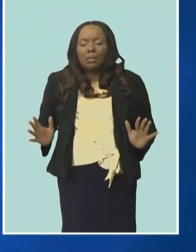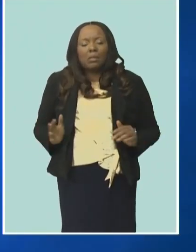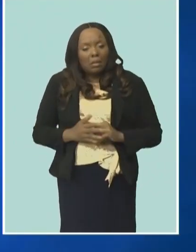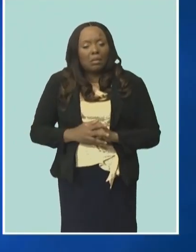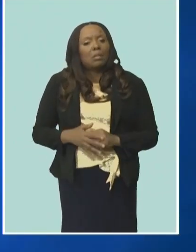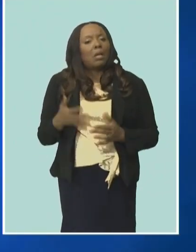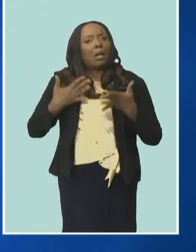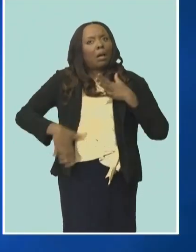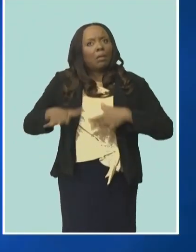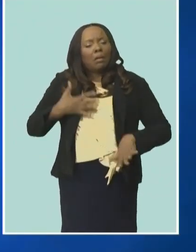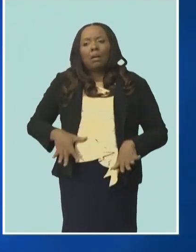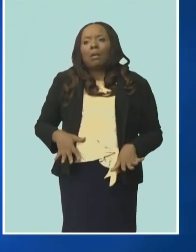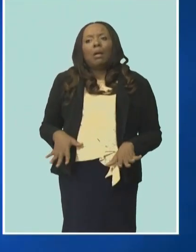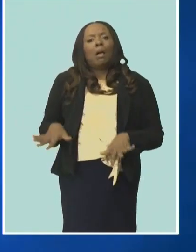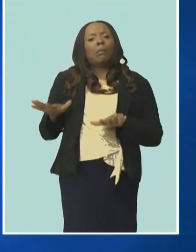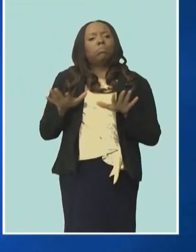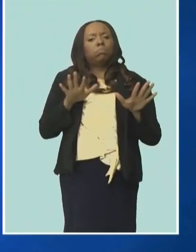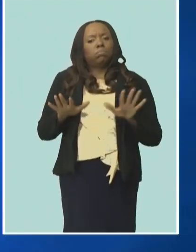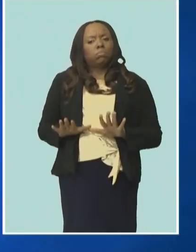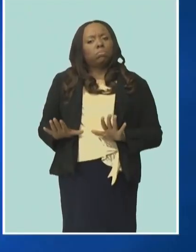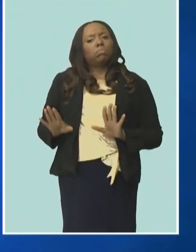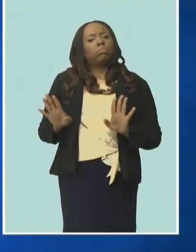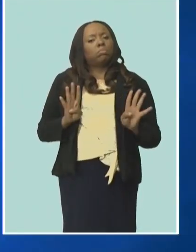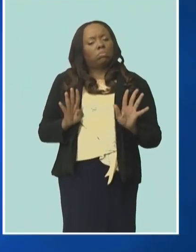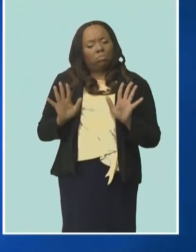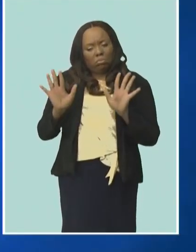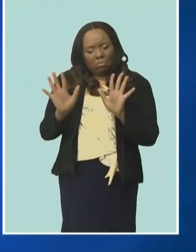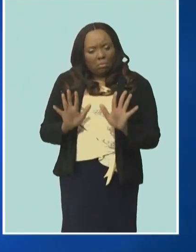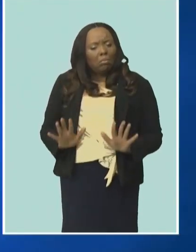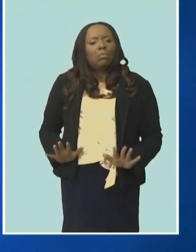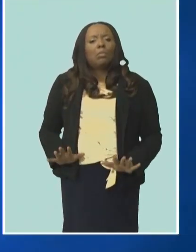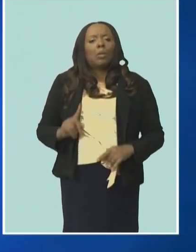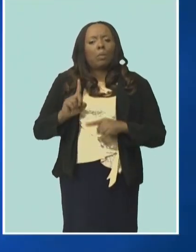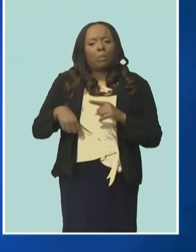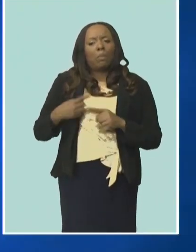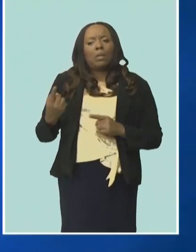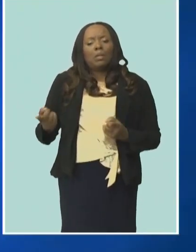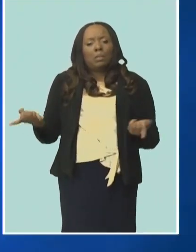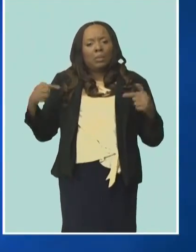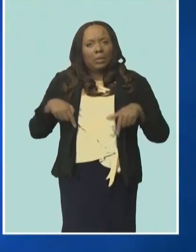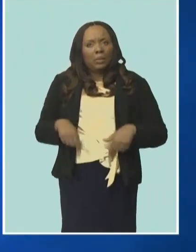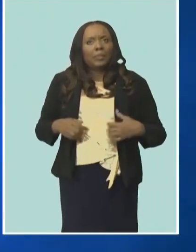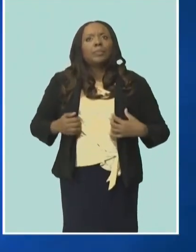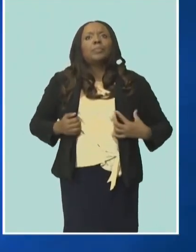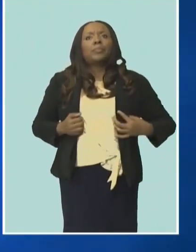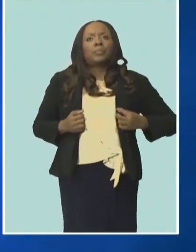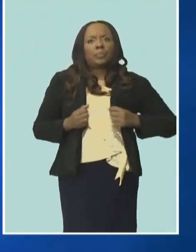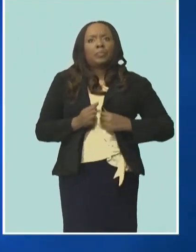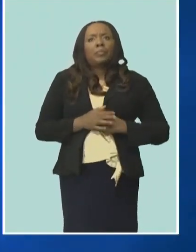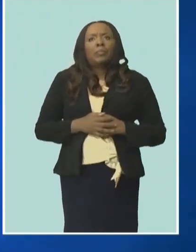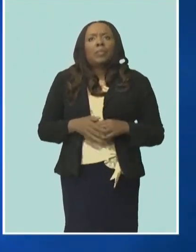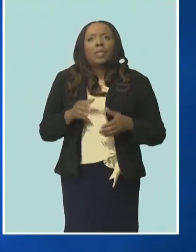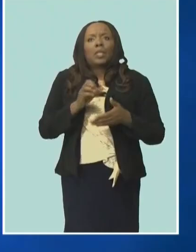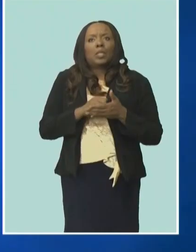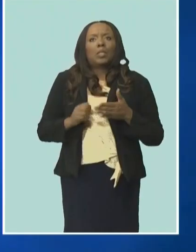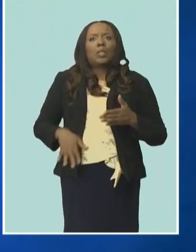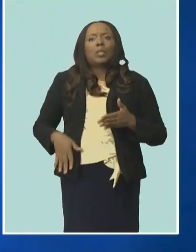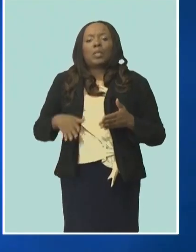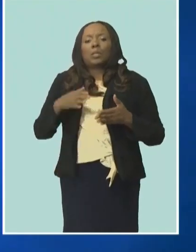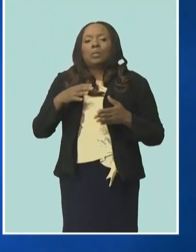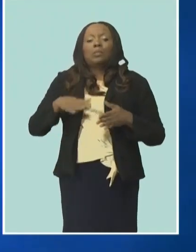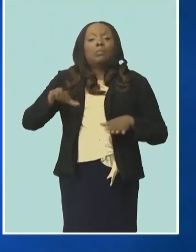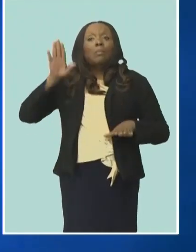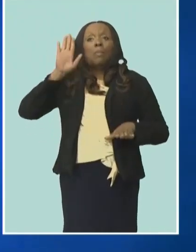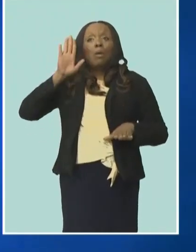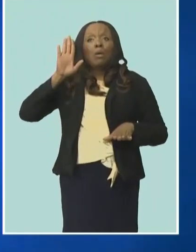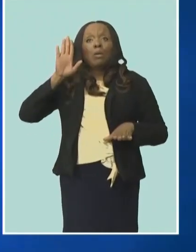amount of decorum when you come on the campus. The students have taken the pledge to respect,